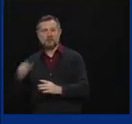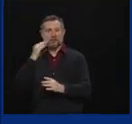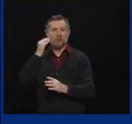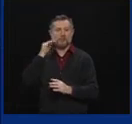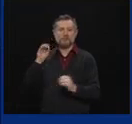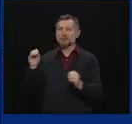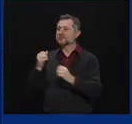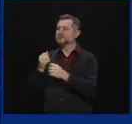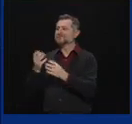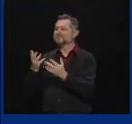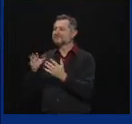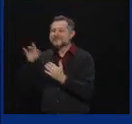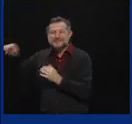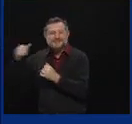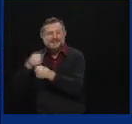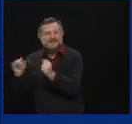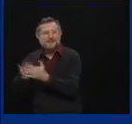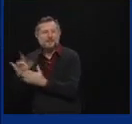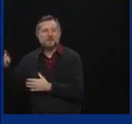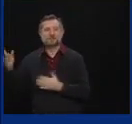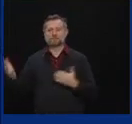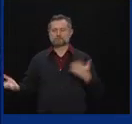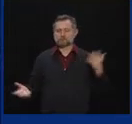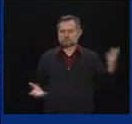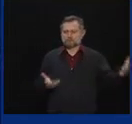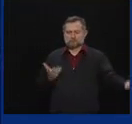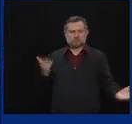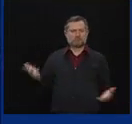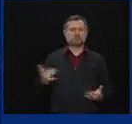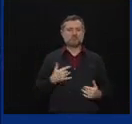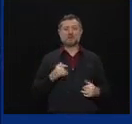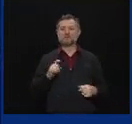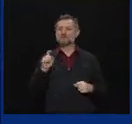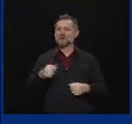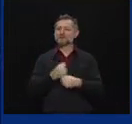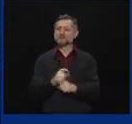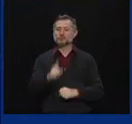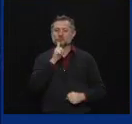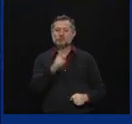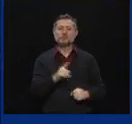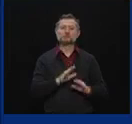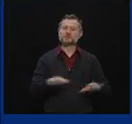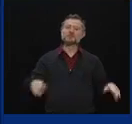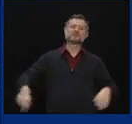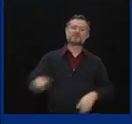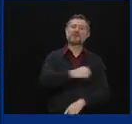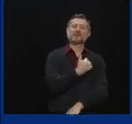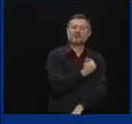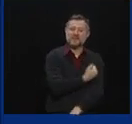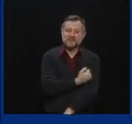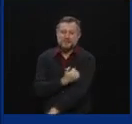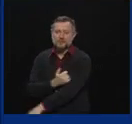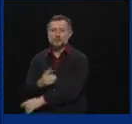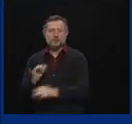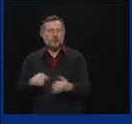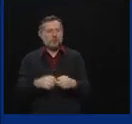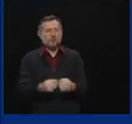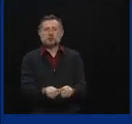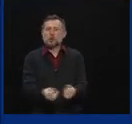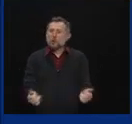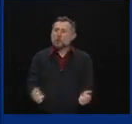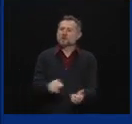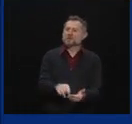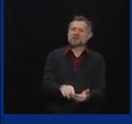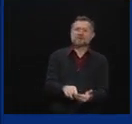know how to do this. And making sure that kids are vaccinated is the way to do it, and making sure that